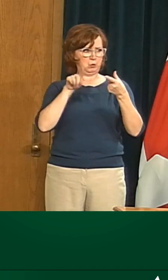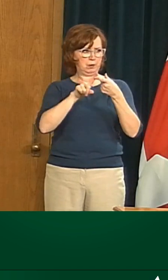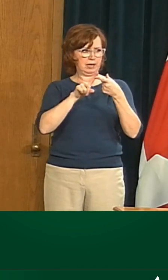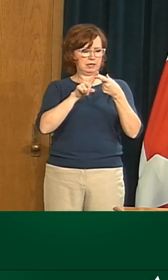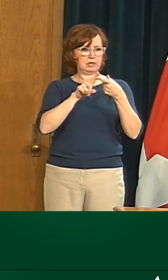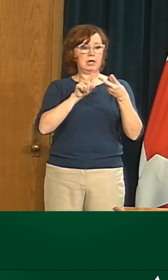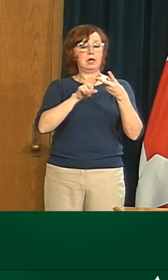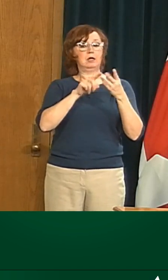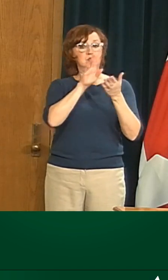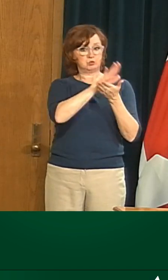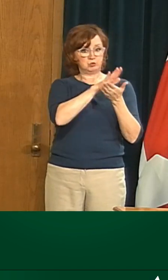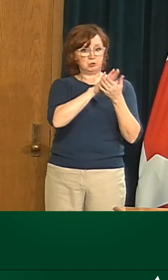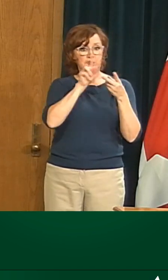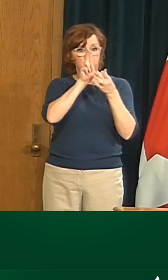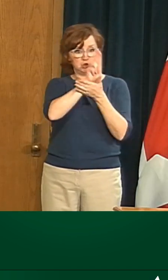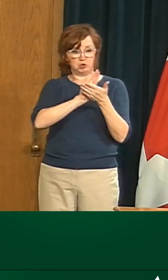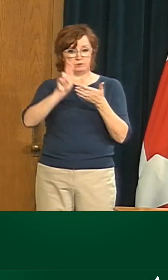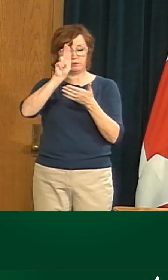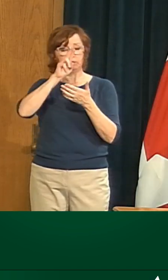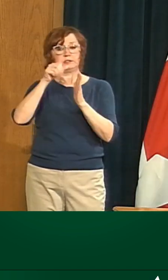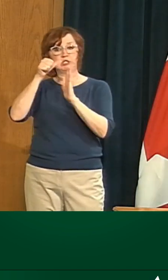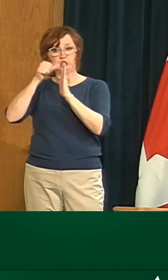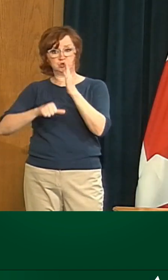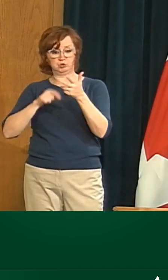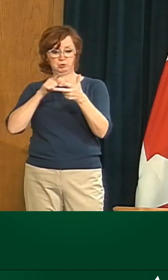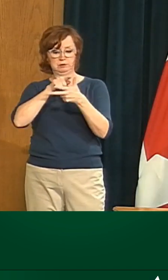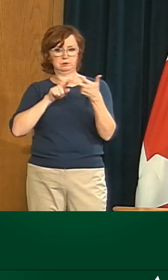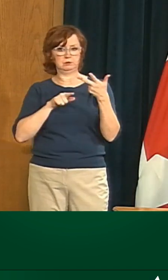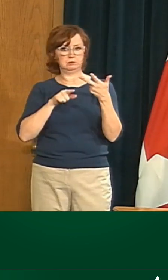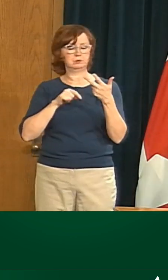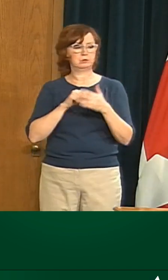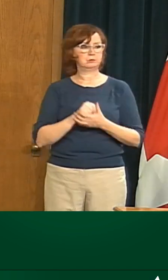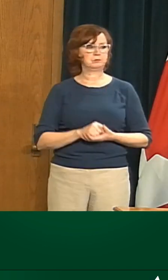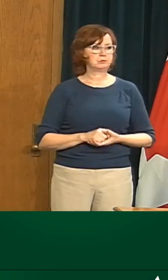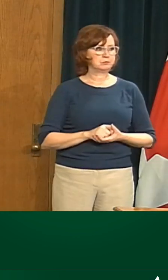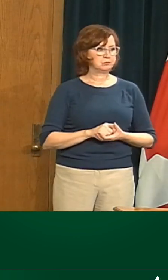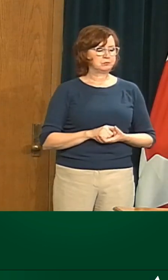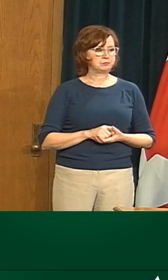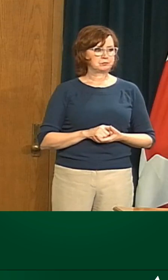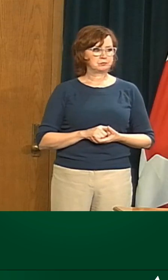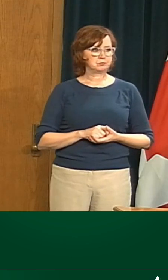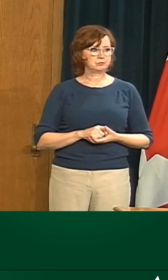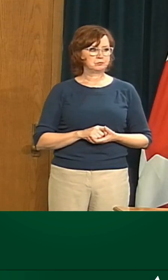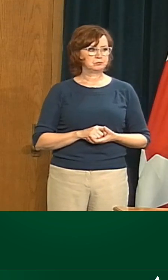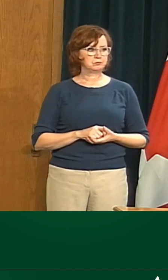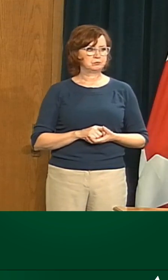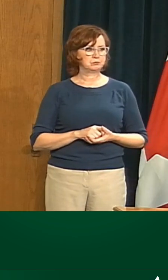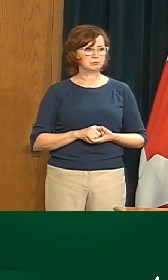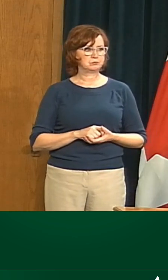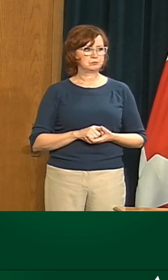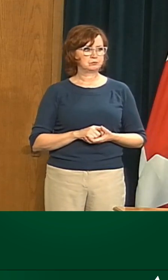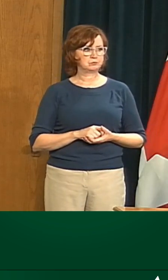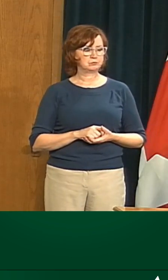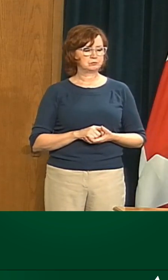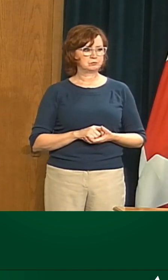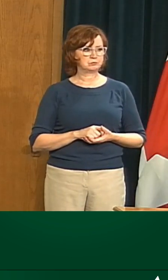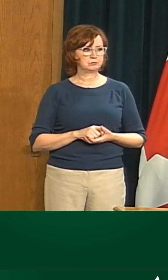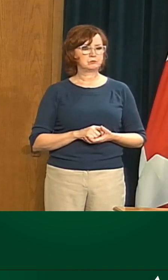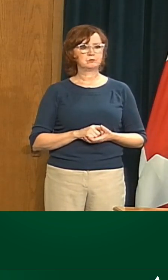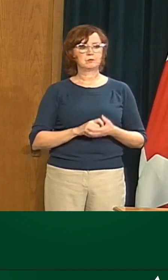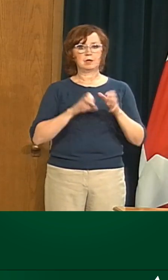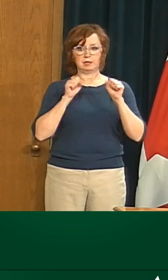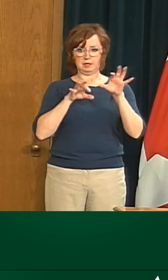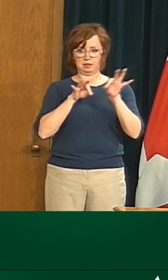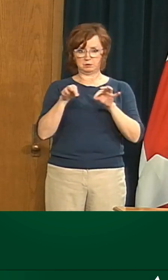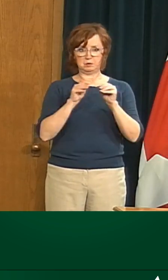might be able to resume. Could you talk about what kinds of considerations will dictate when that would happen, and just provide a bit